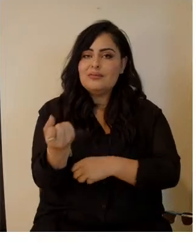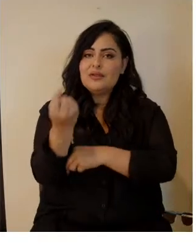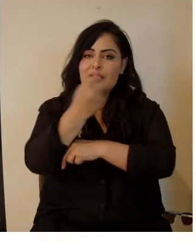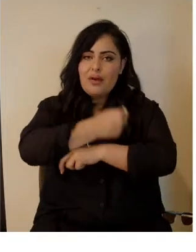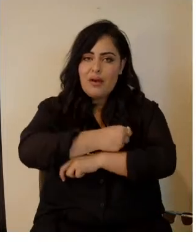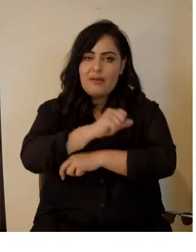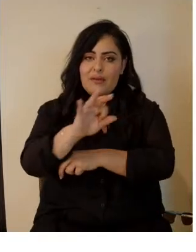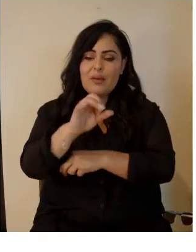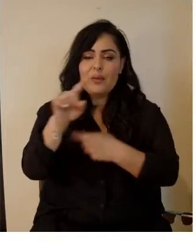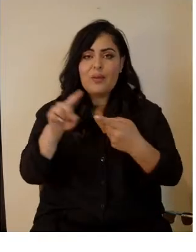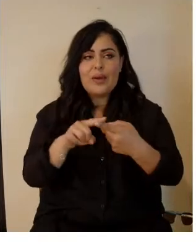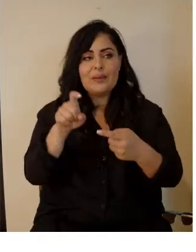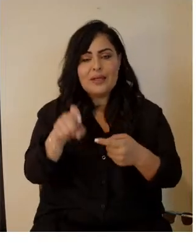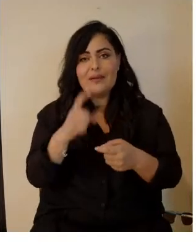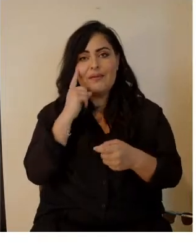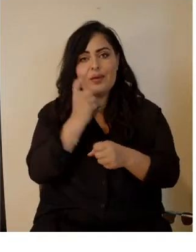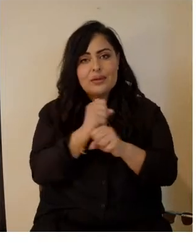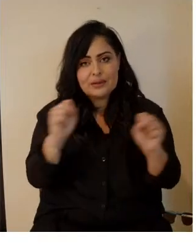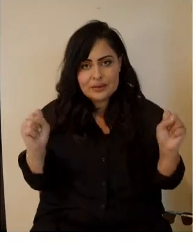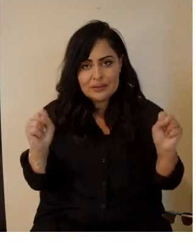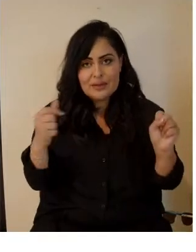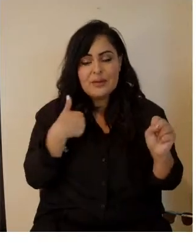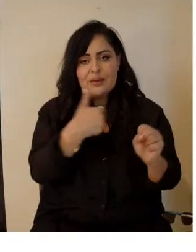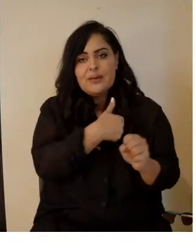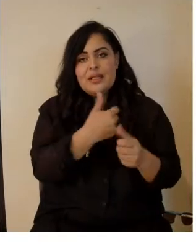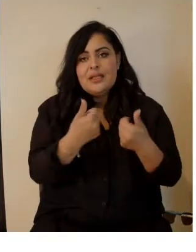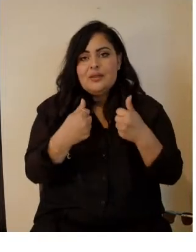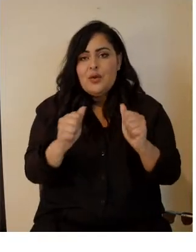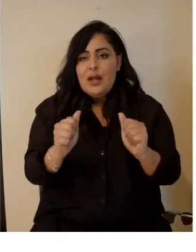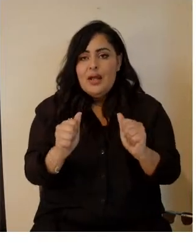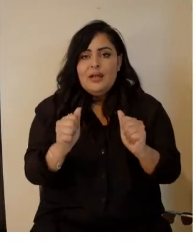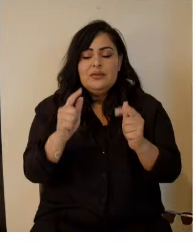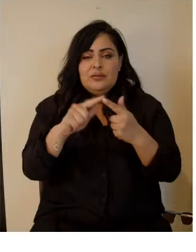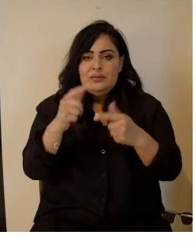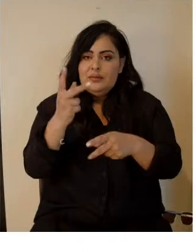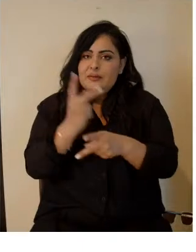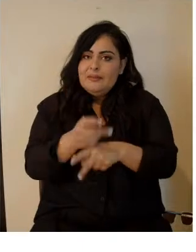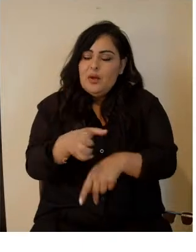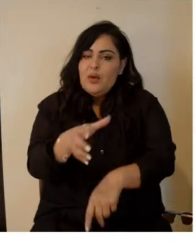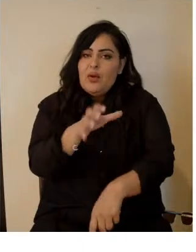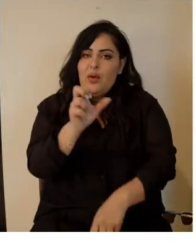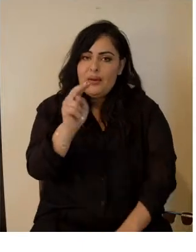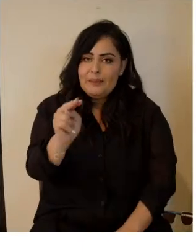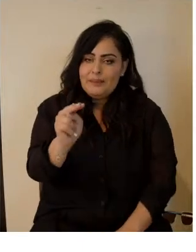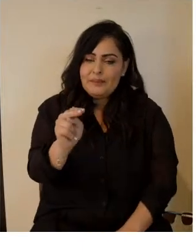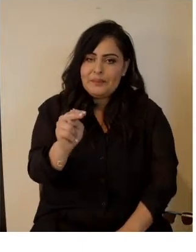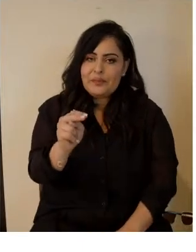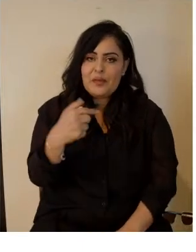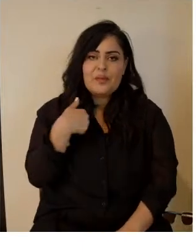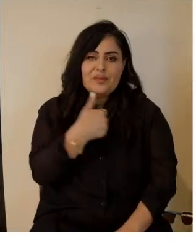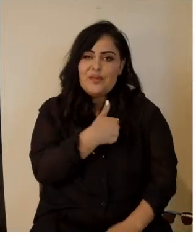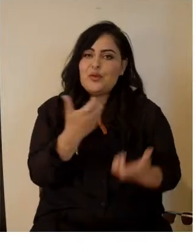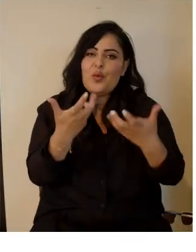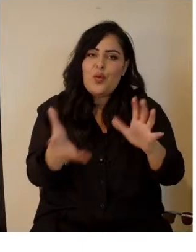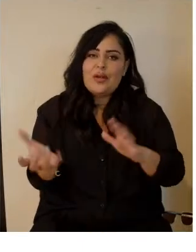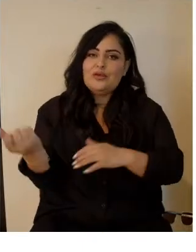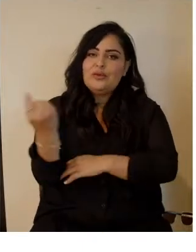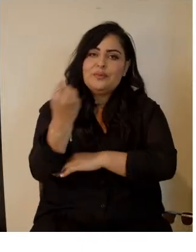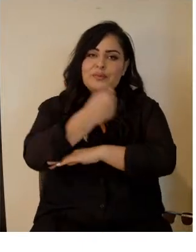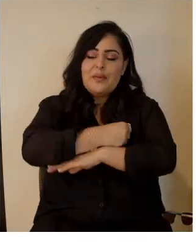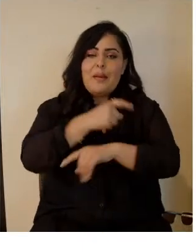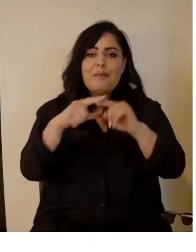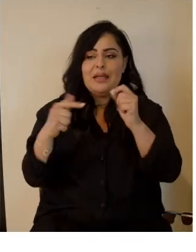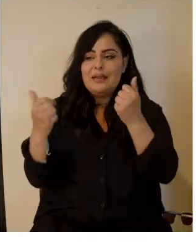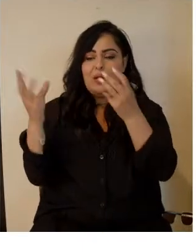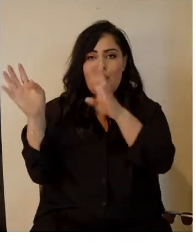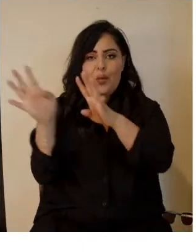keep our communities safe. We do everything we can, and the last thing any of us want to do is to be turning off power. But I think the winds of the last few days